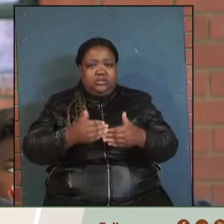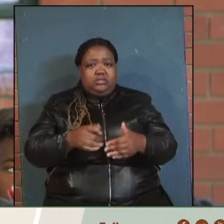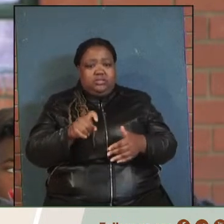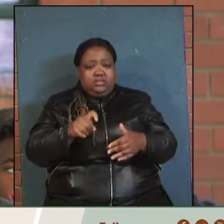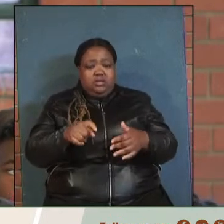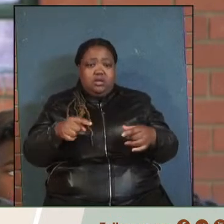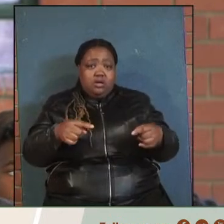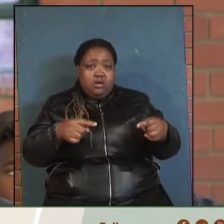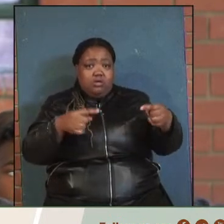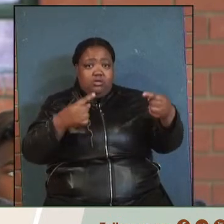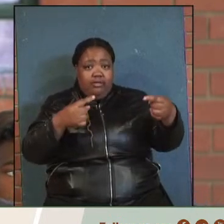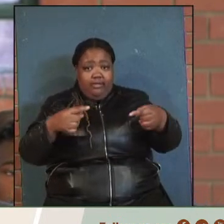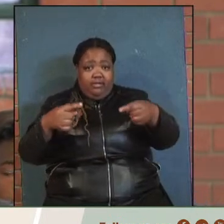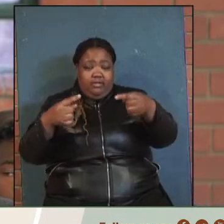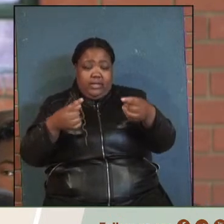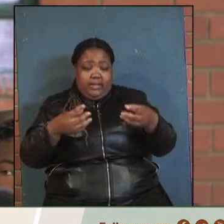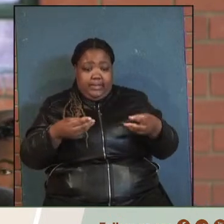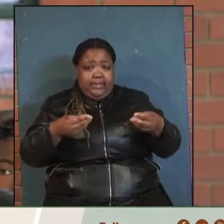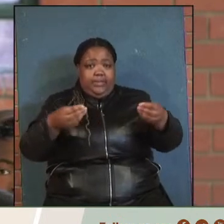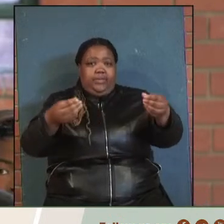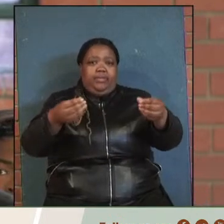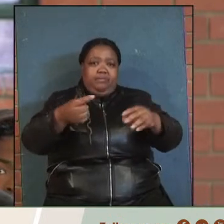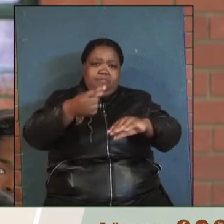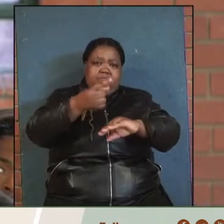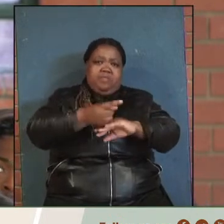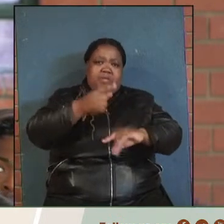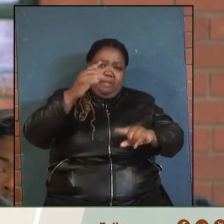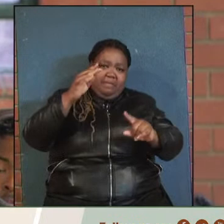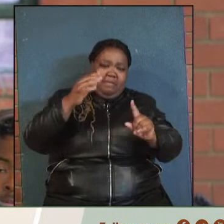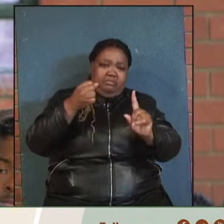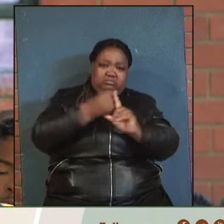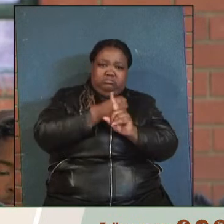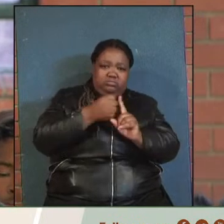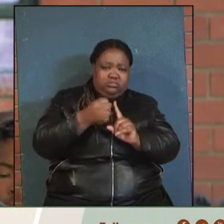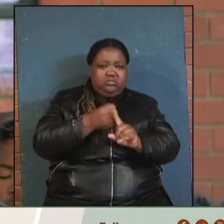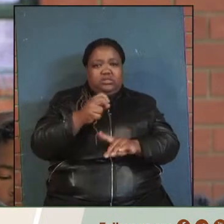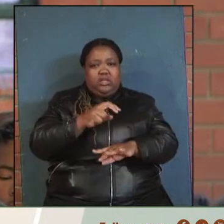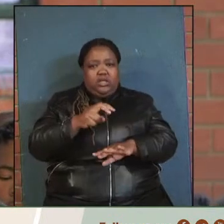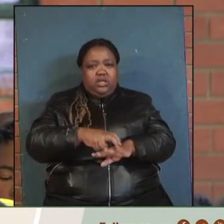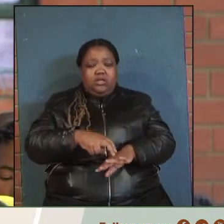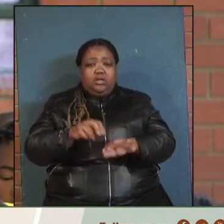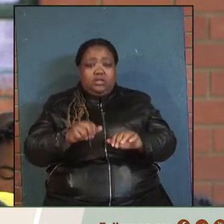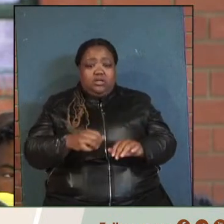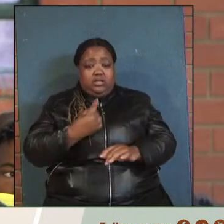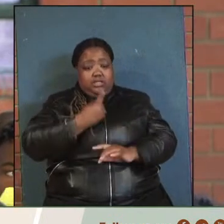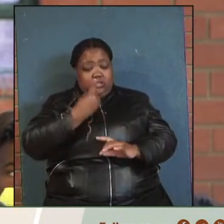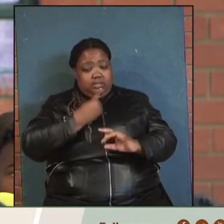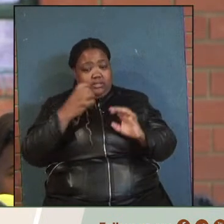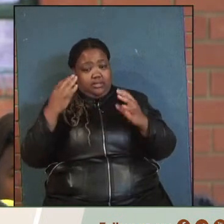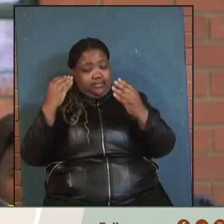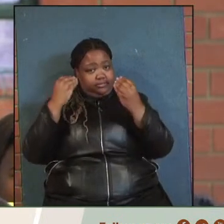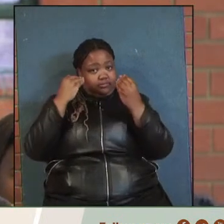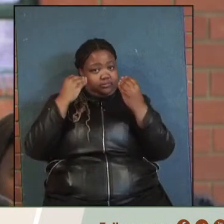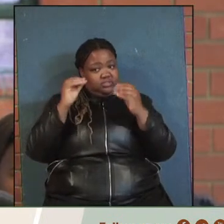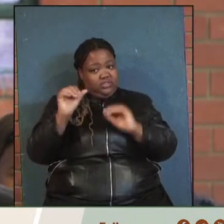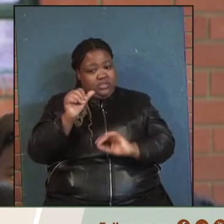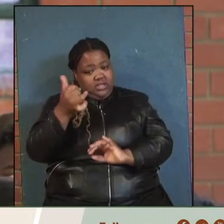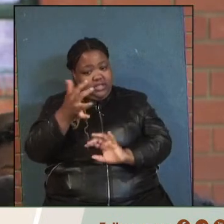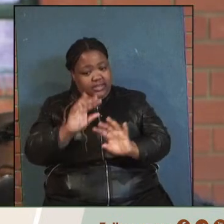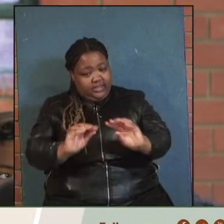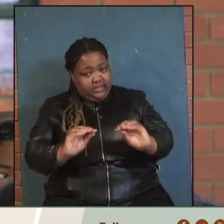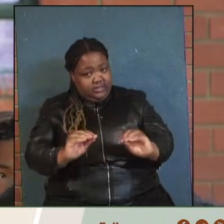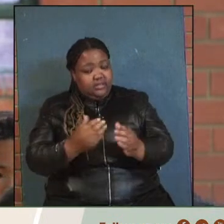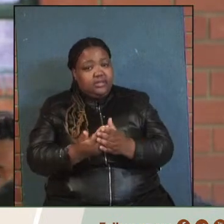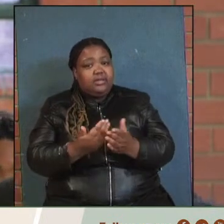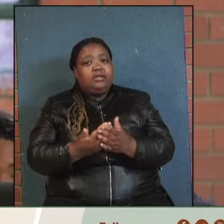be settled without hitting or yelling. Educate yourself and others. Simple support for children and parents can be the